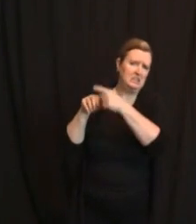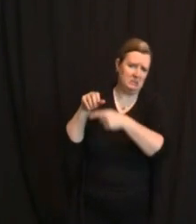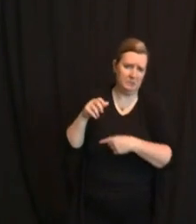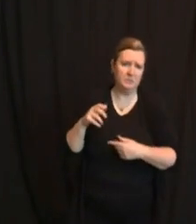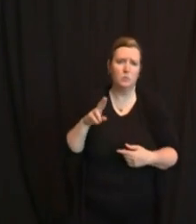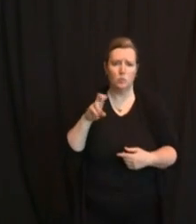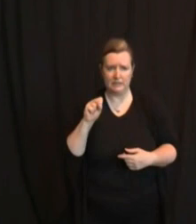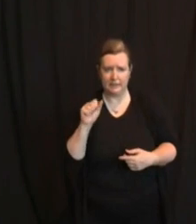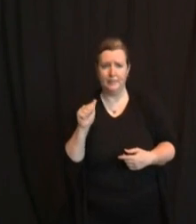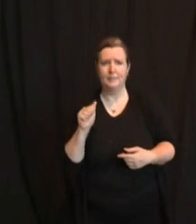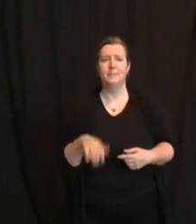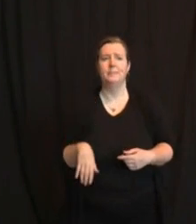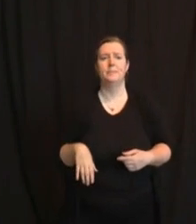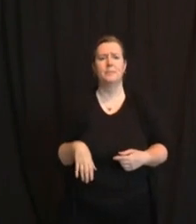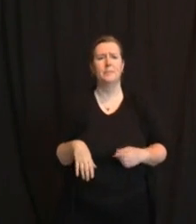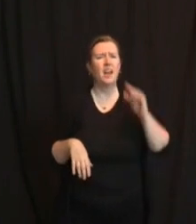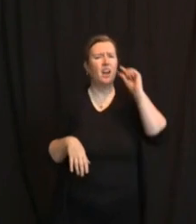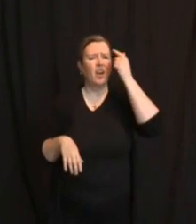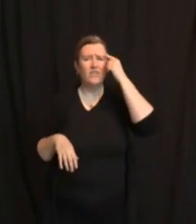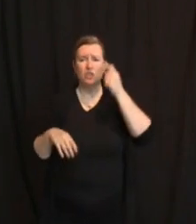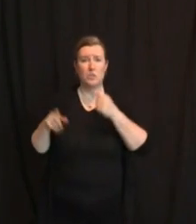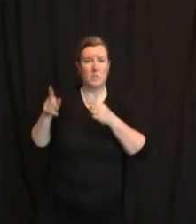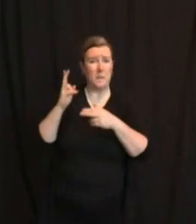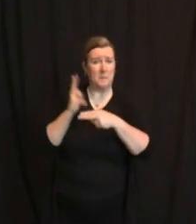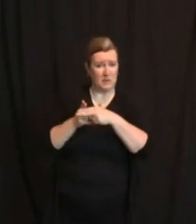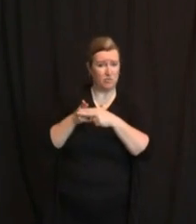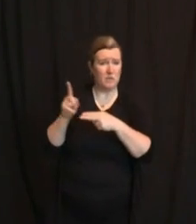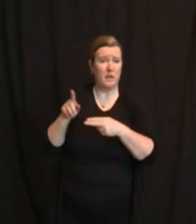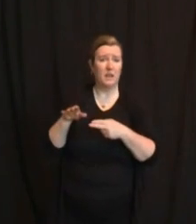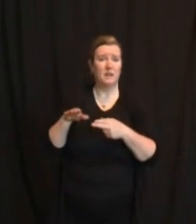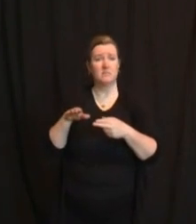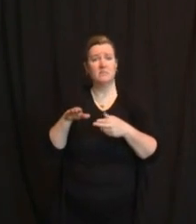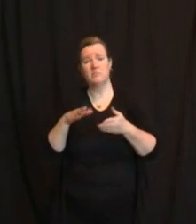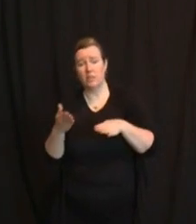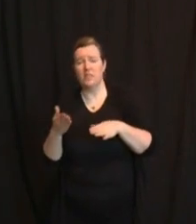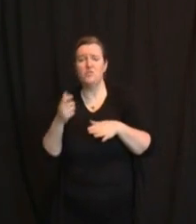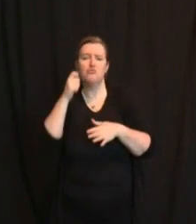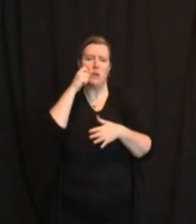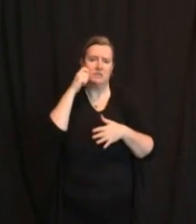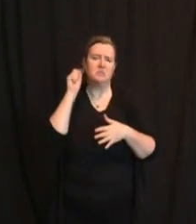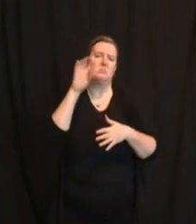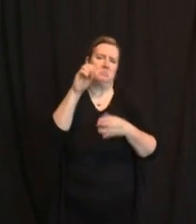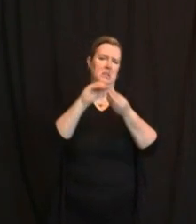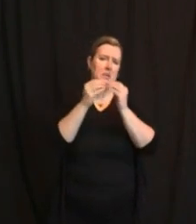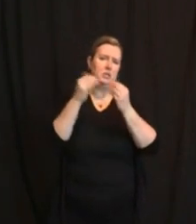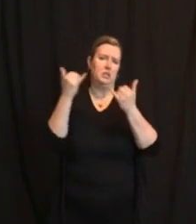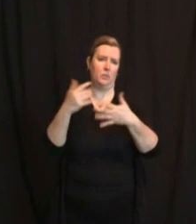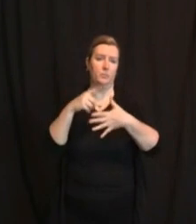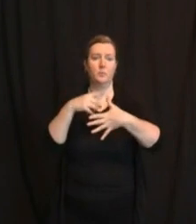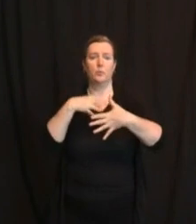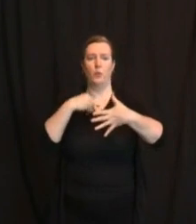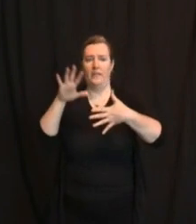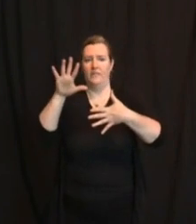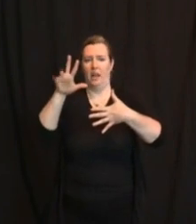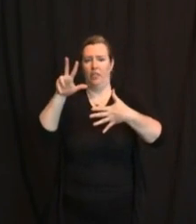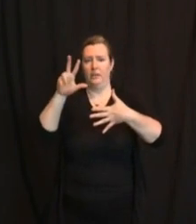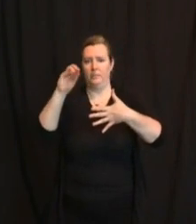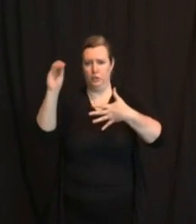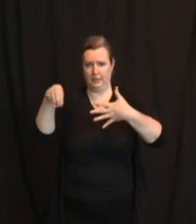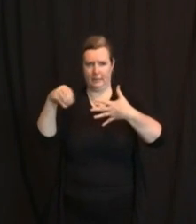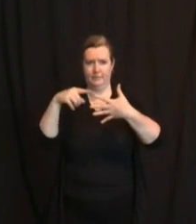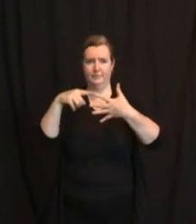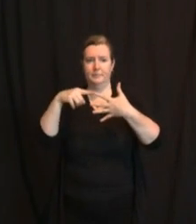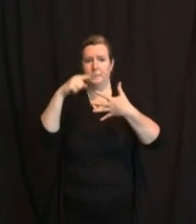In terms of deaths, the breakdown of deaths by race and ethnicity is as follows: white, 53.5,